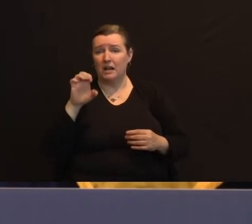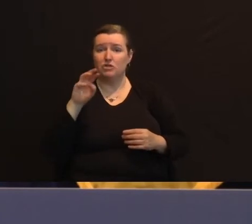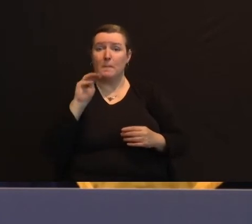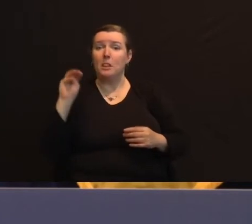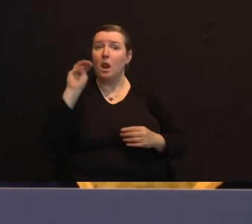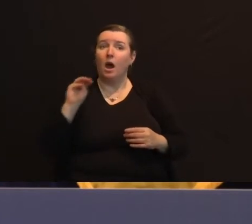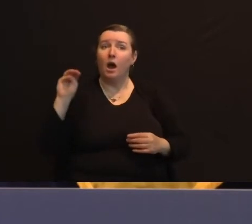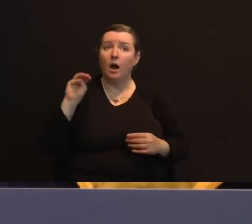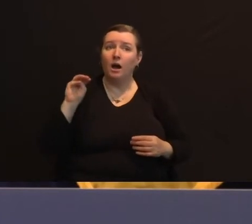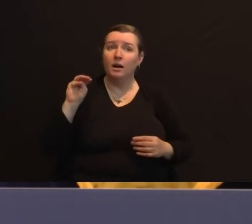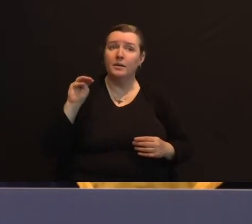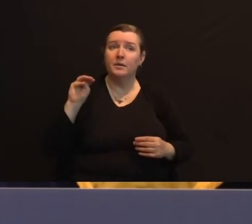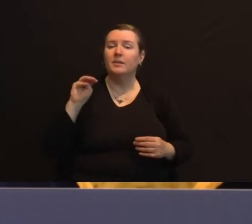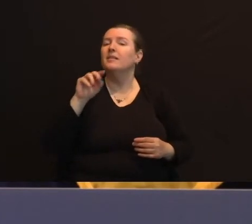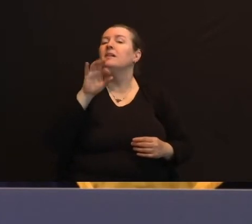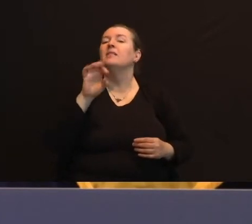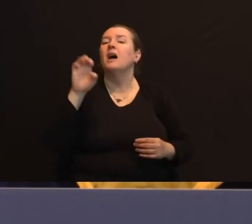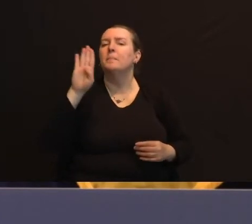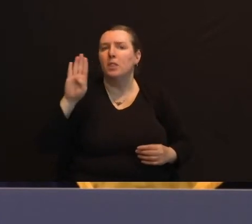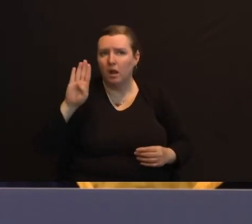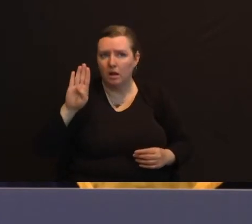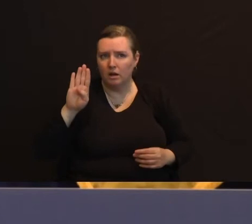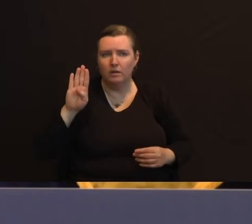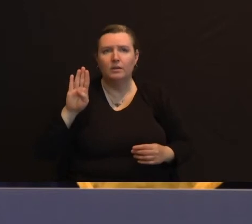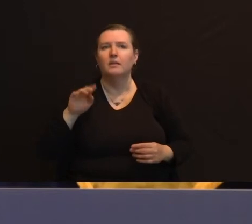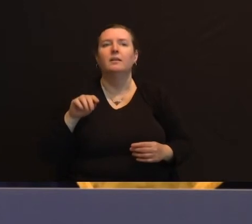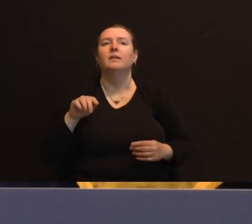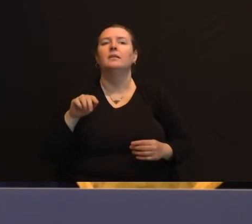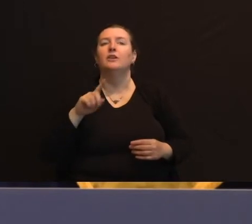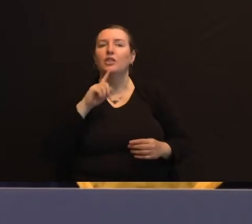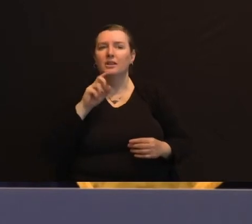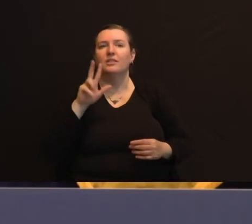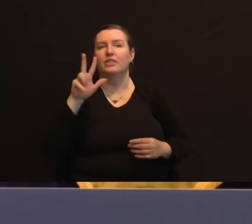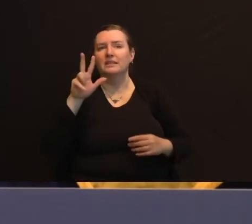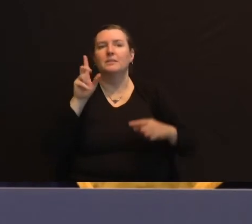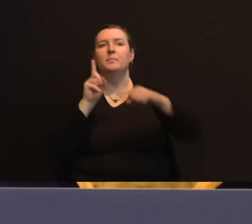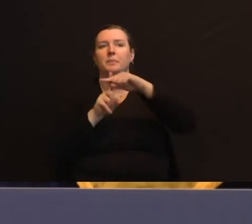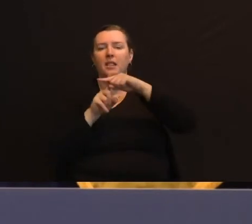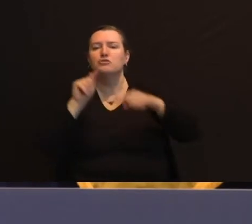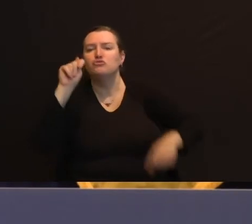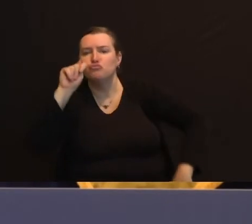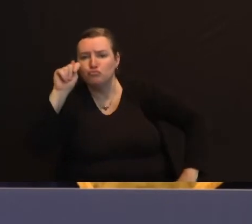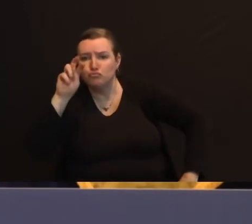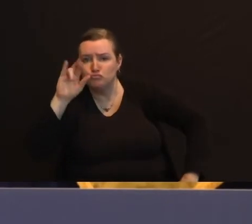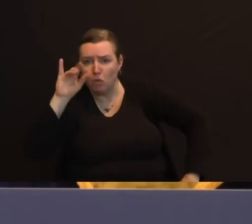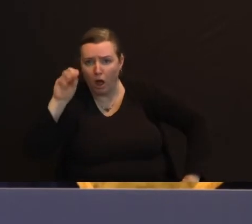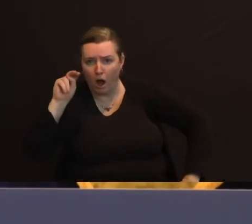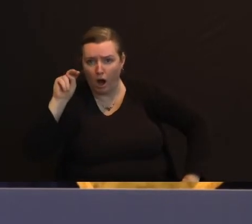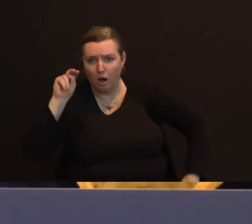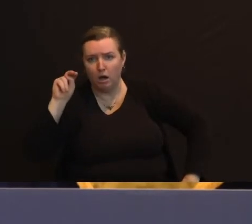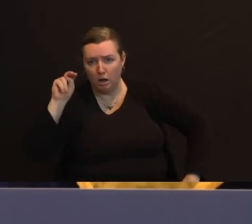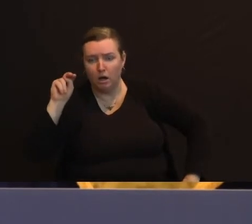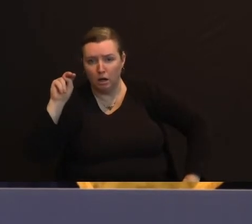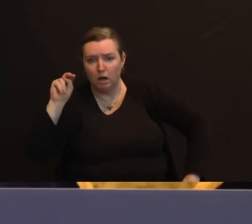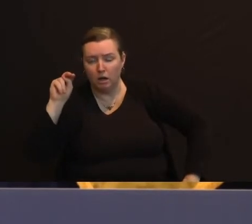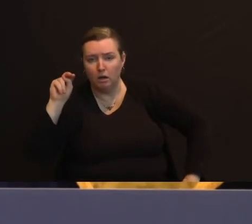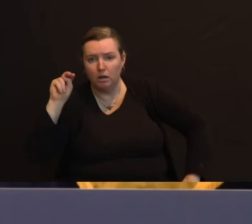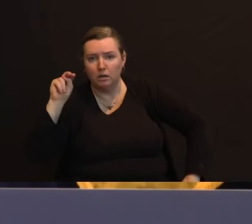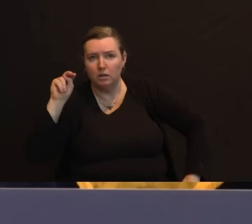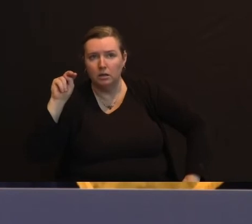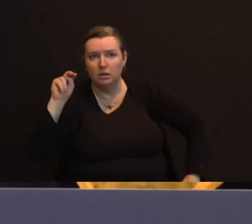billion-dollar moment. This is a $3+ trillion moment. That's what we need, and we need it